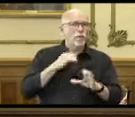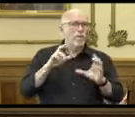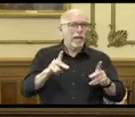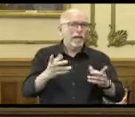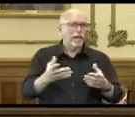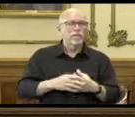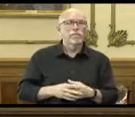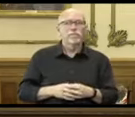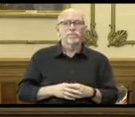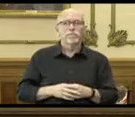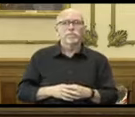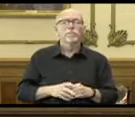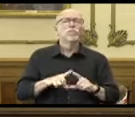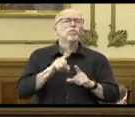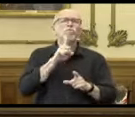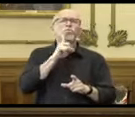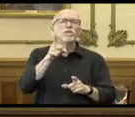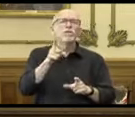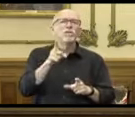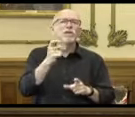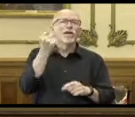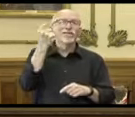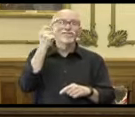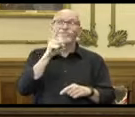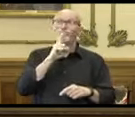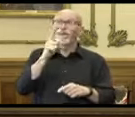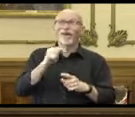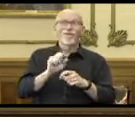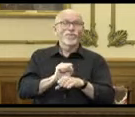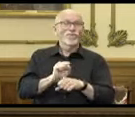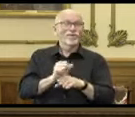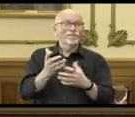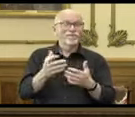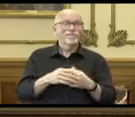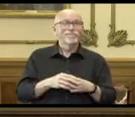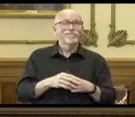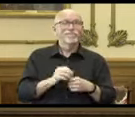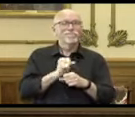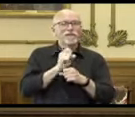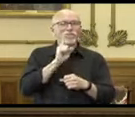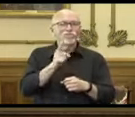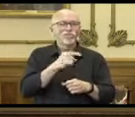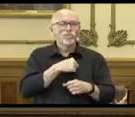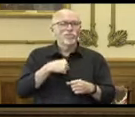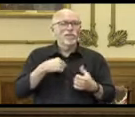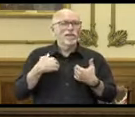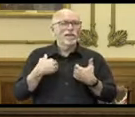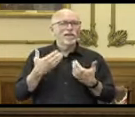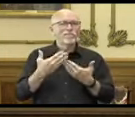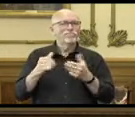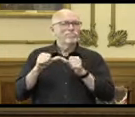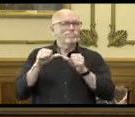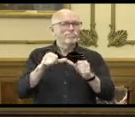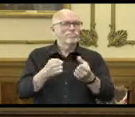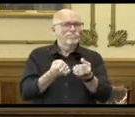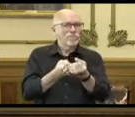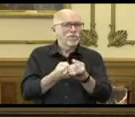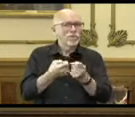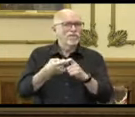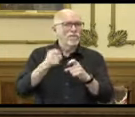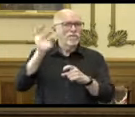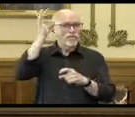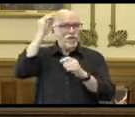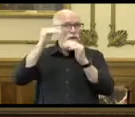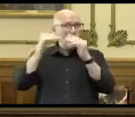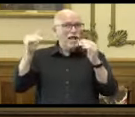safely. But really understanding the realities of how that works, making sure that we have ongoing support from the federal